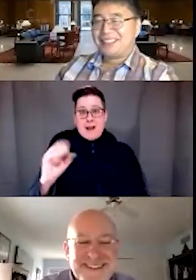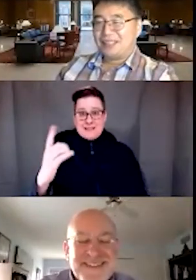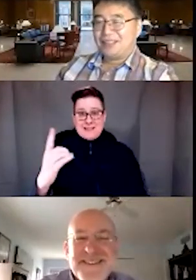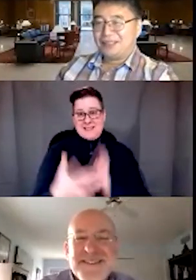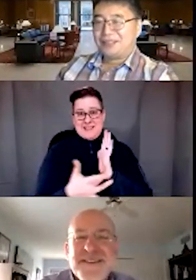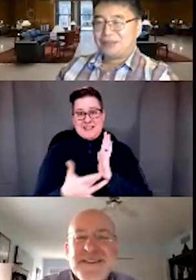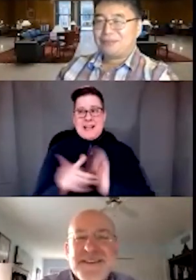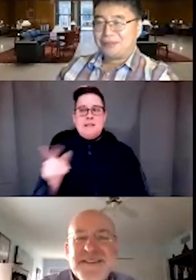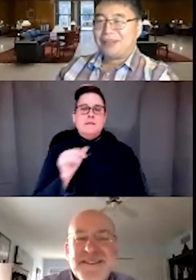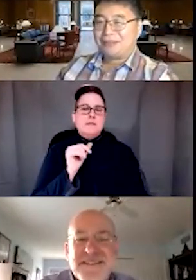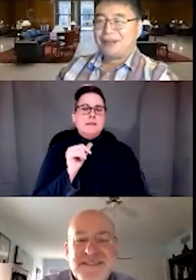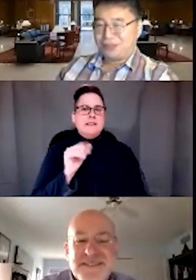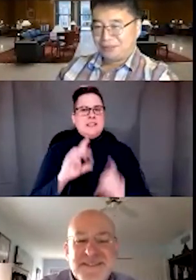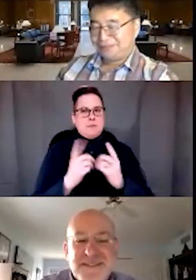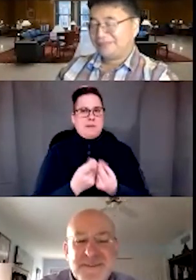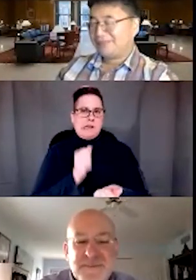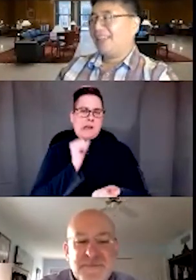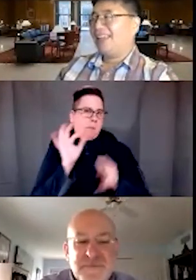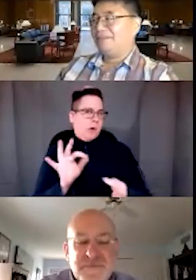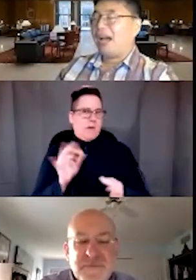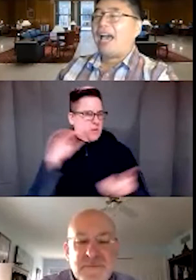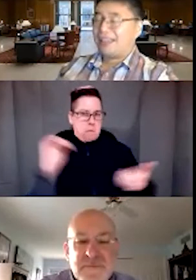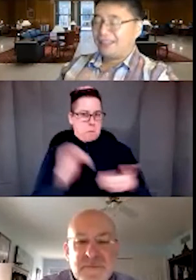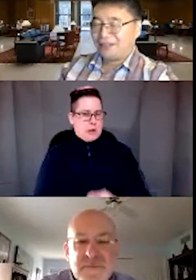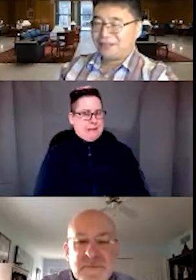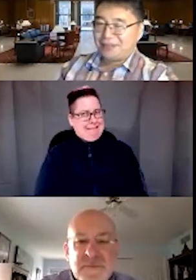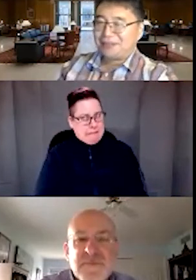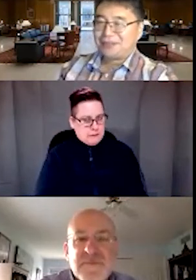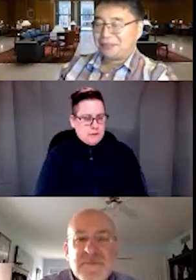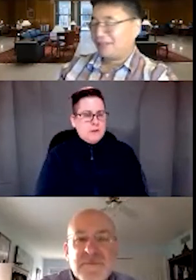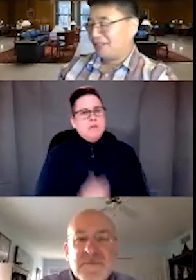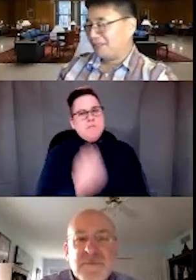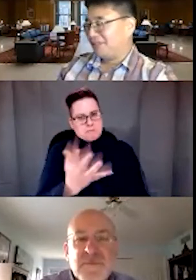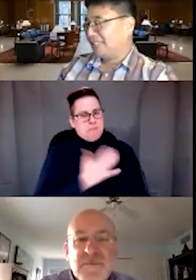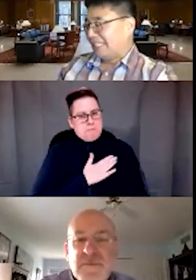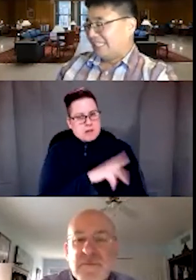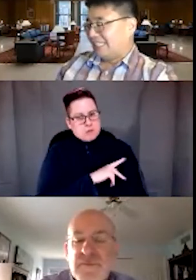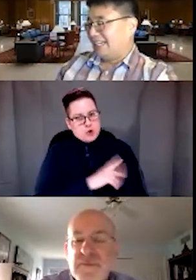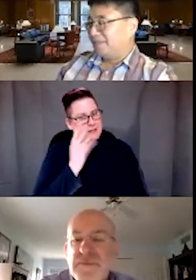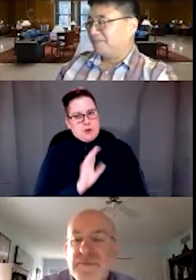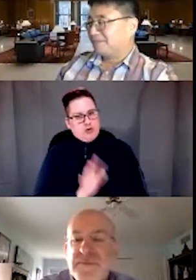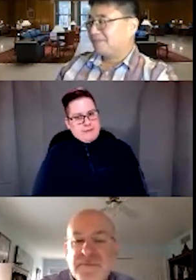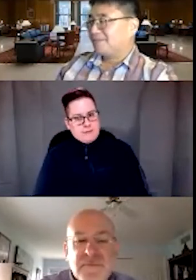less than ideal in terms of providing partnership. I can tell it from my personal experience.